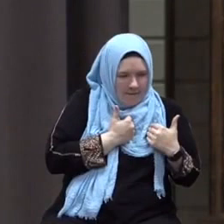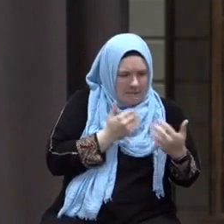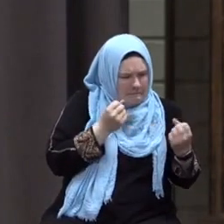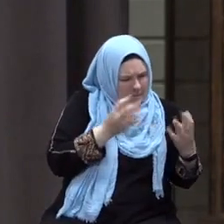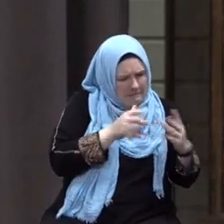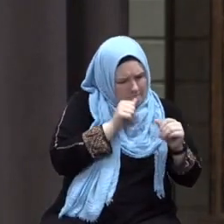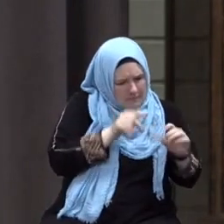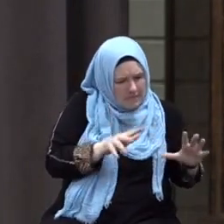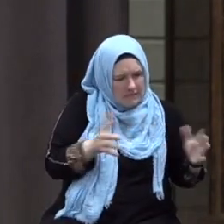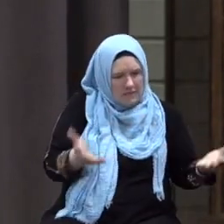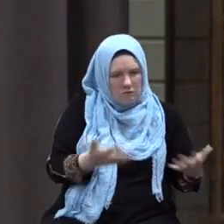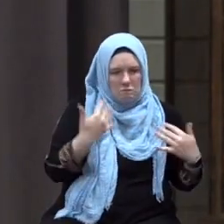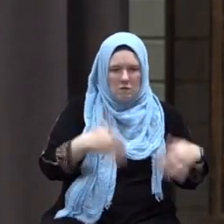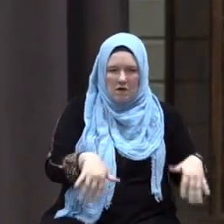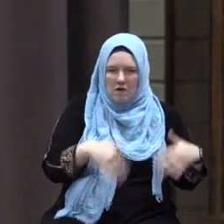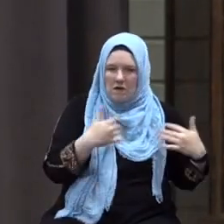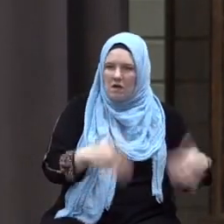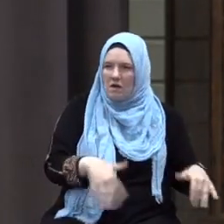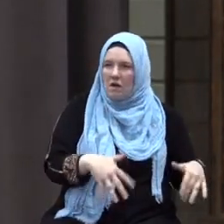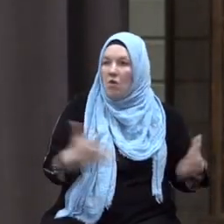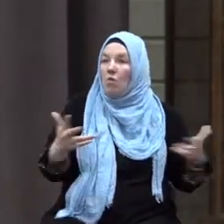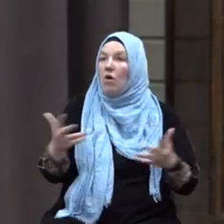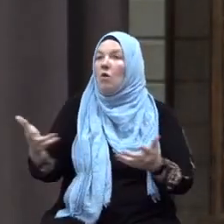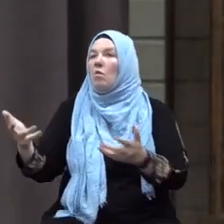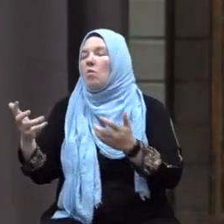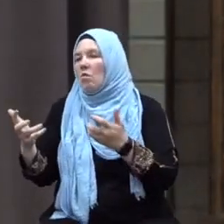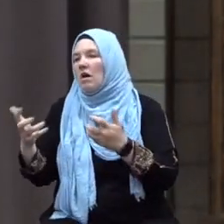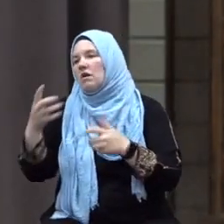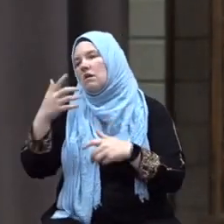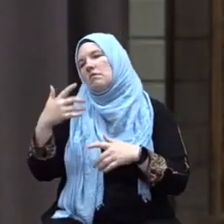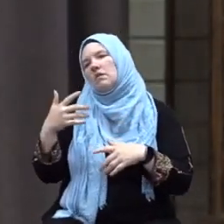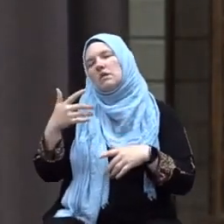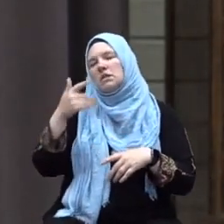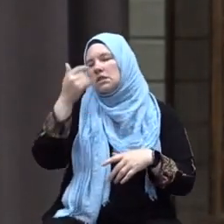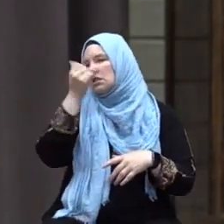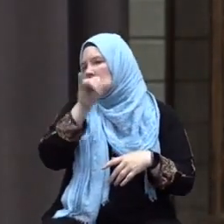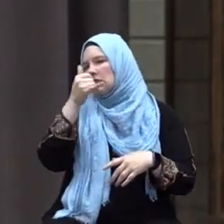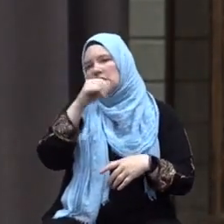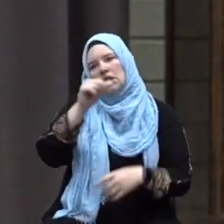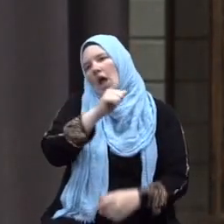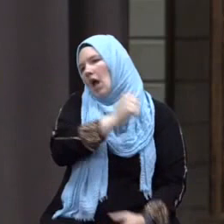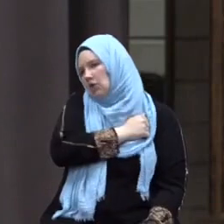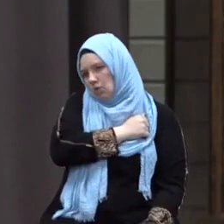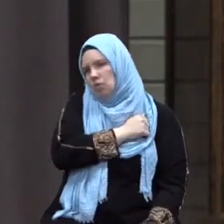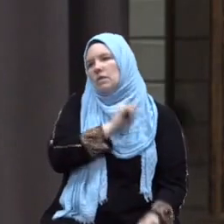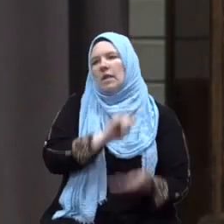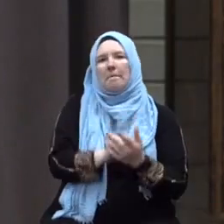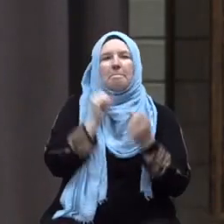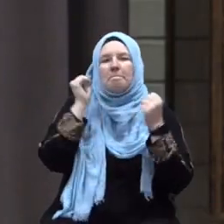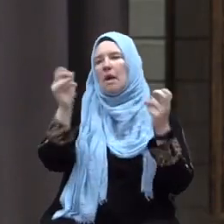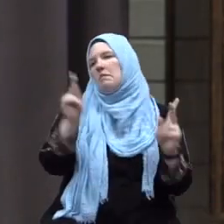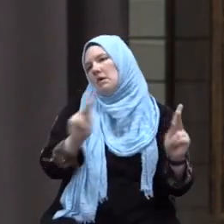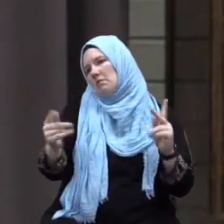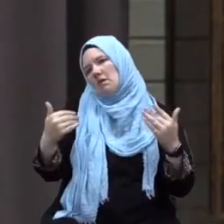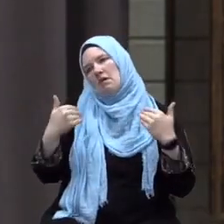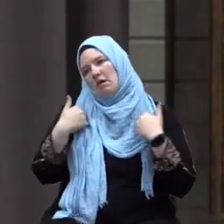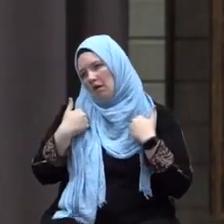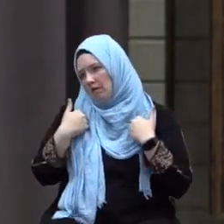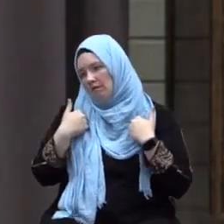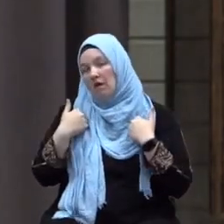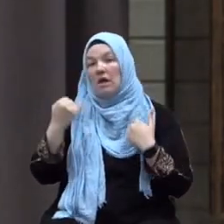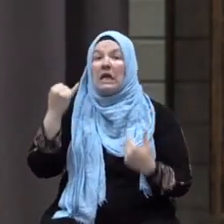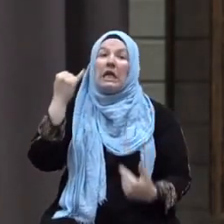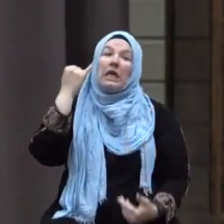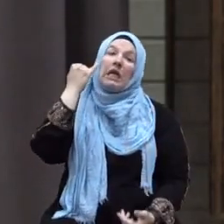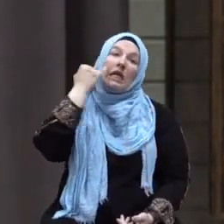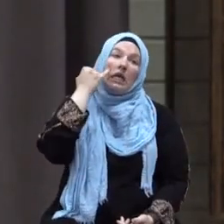and what you want. So the childish attitude that is embedded in many people, that if